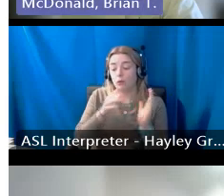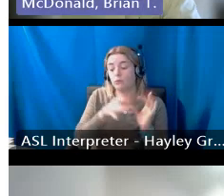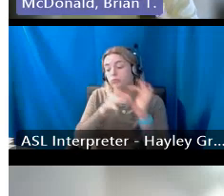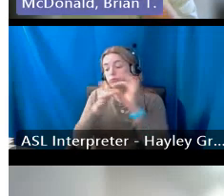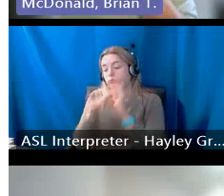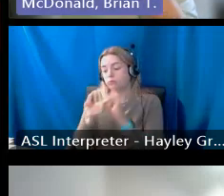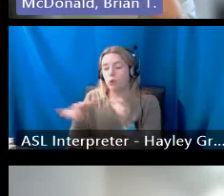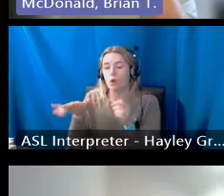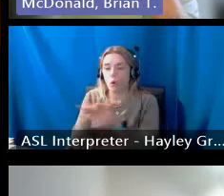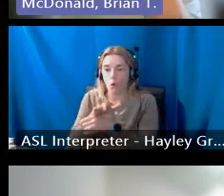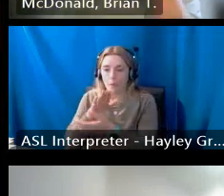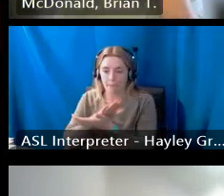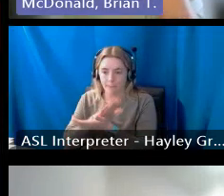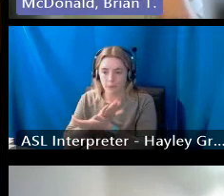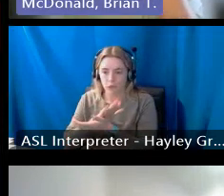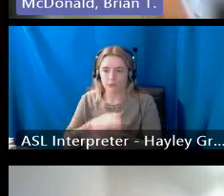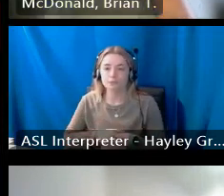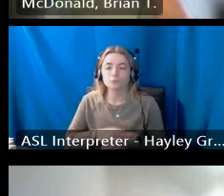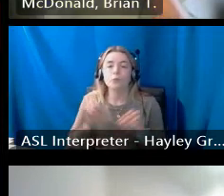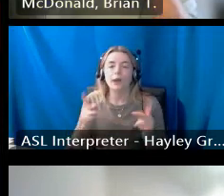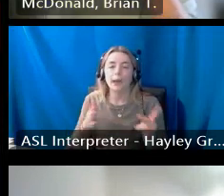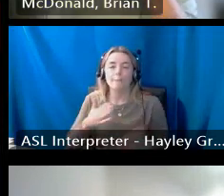So let's look at mine.